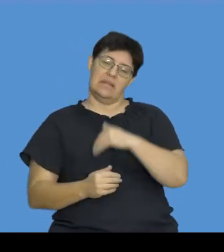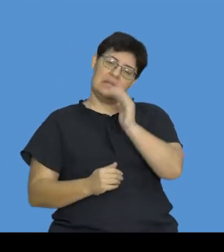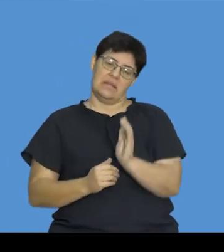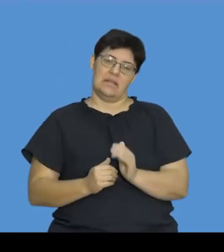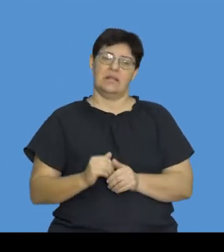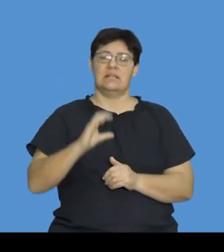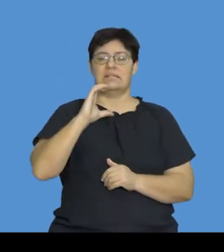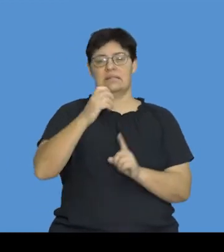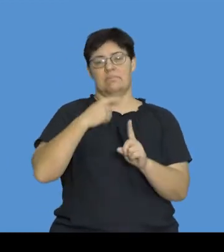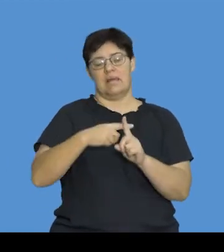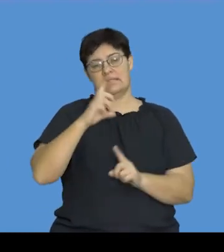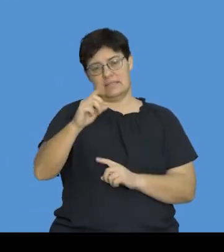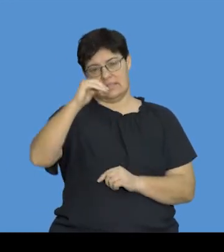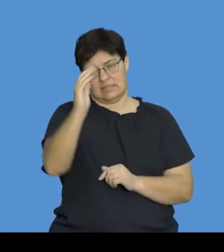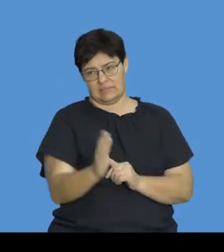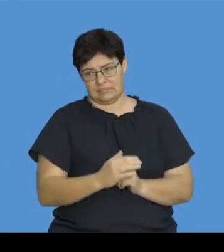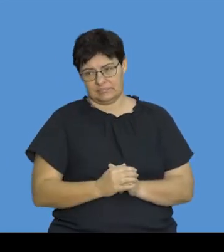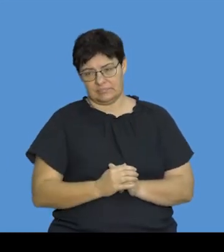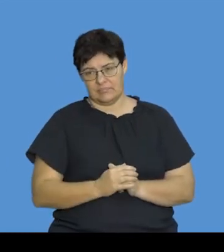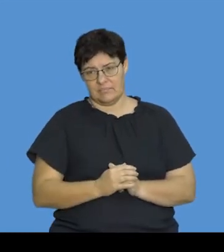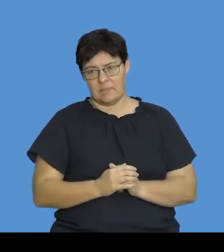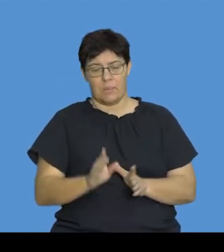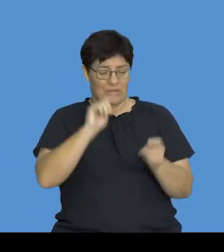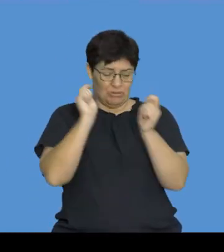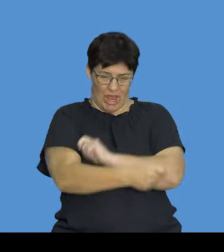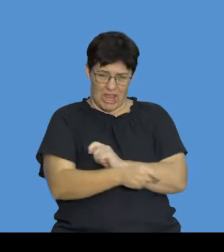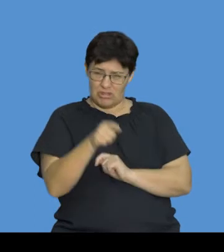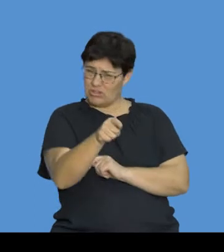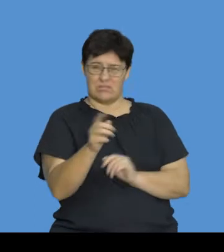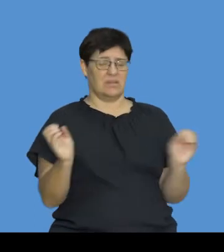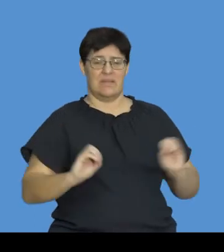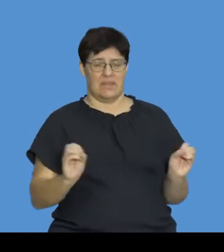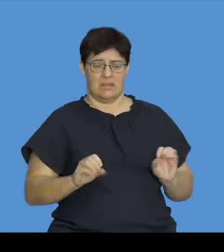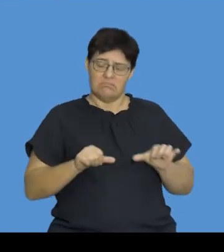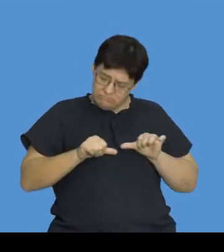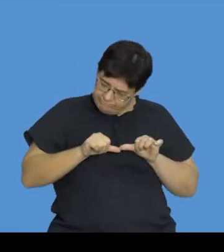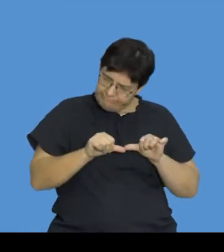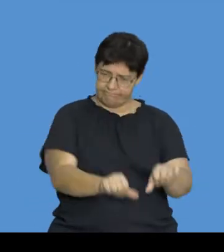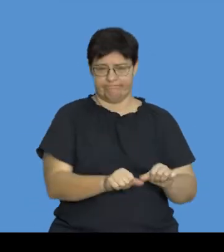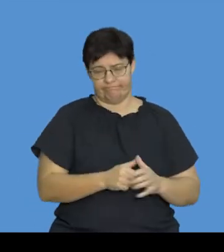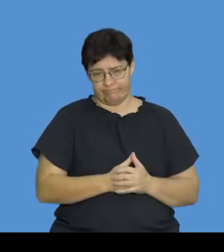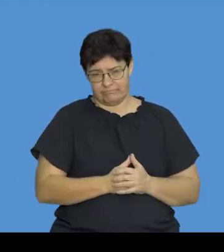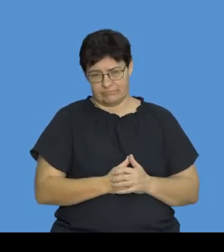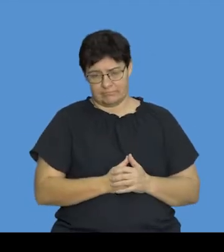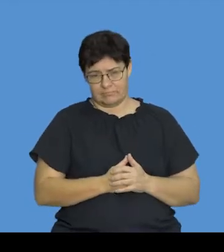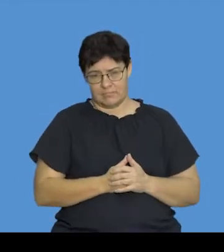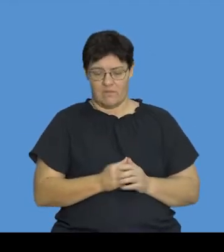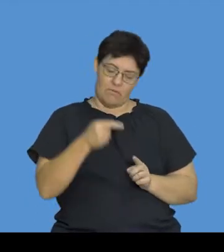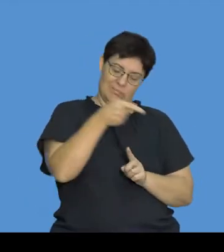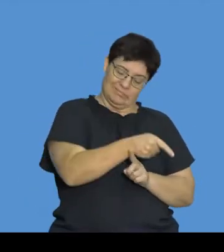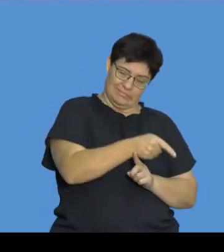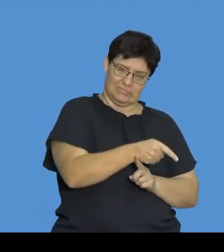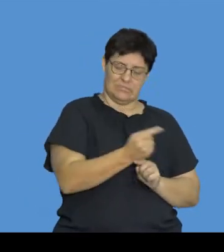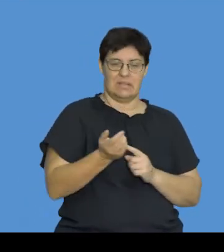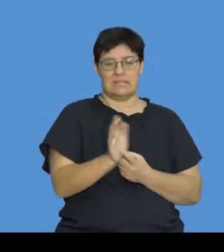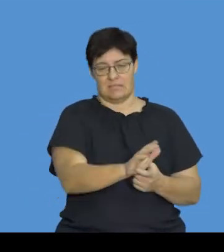C plus D, right? So I don't change the sign. You maintain the originality of that sign. And